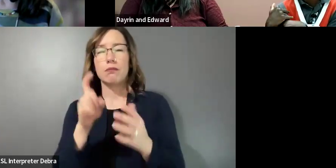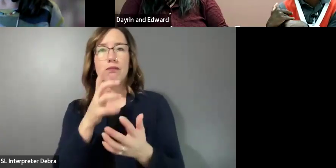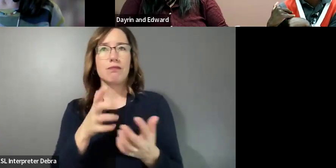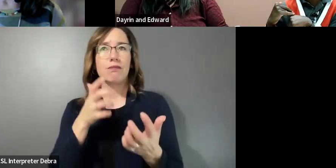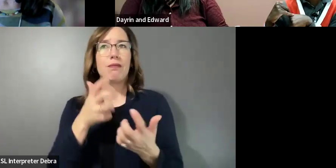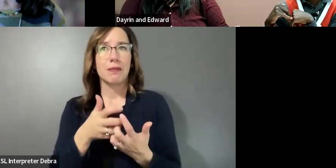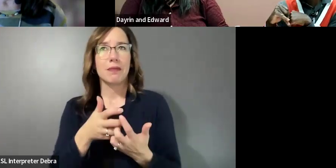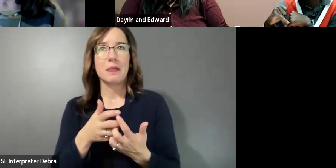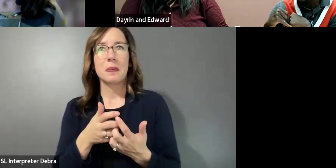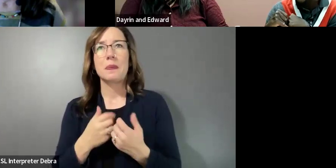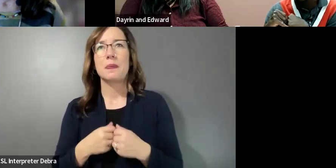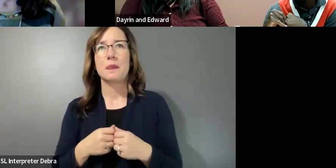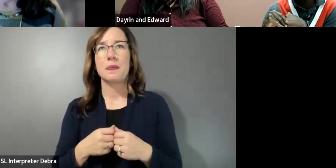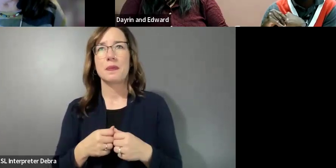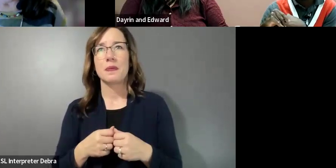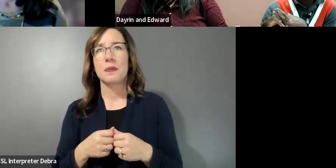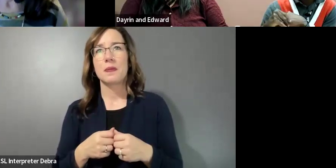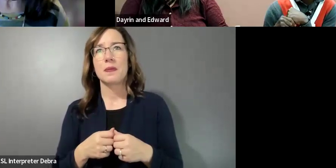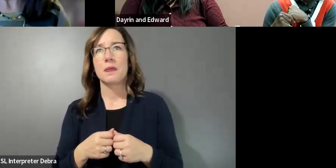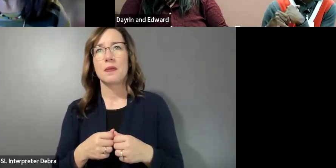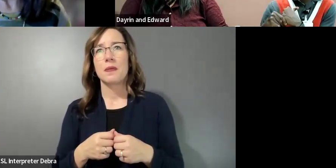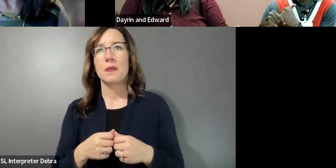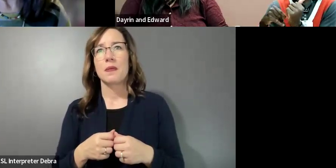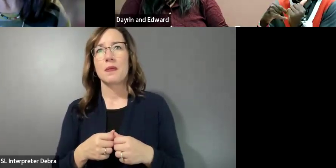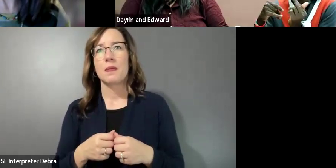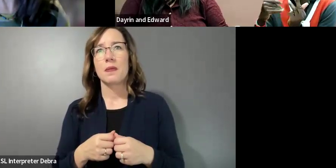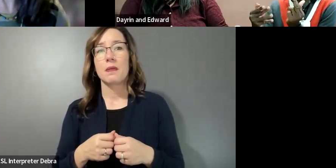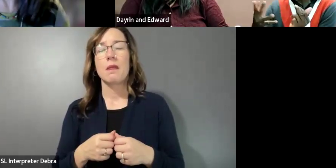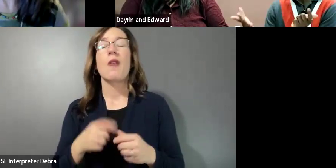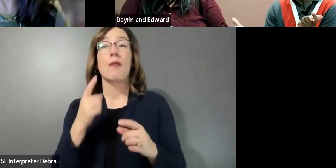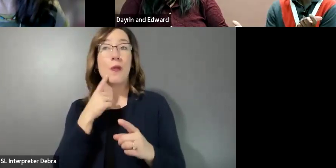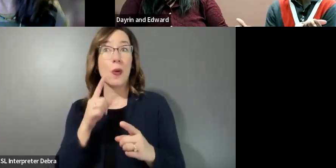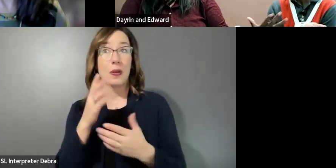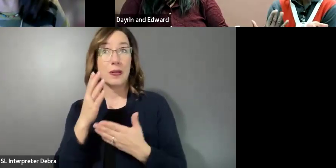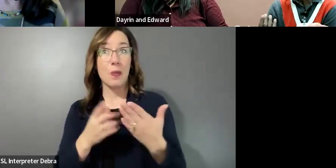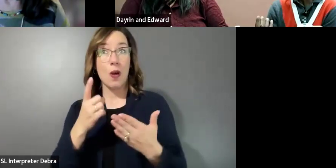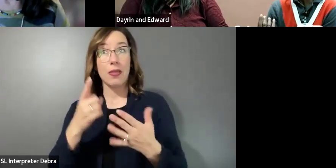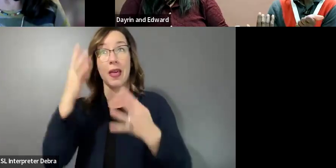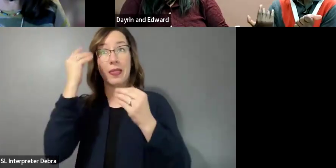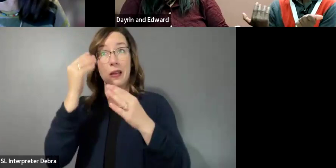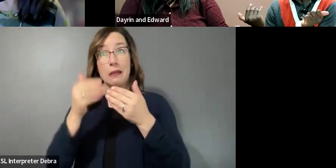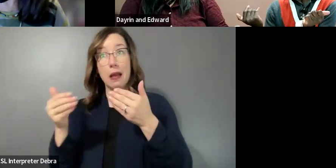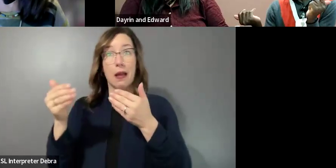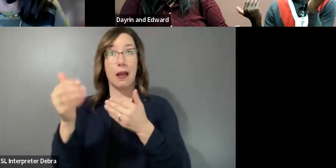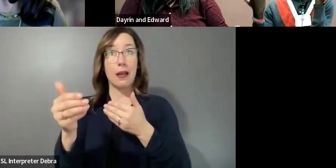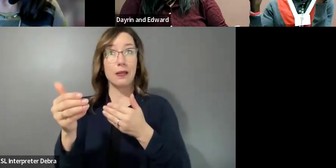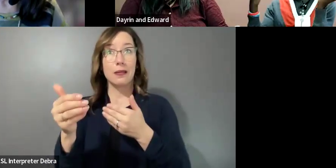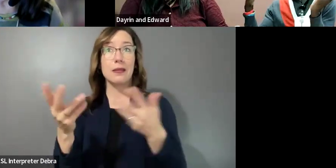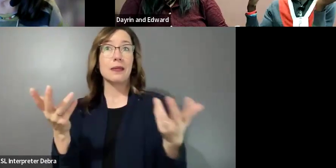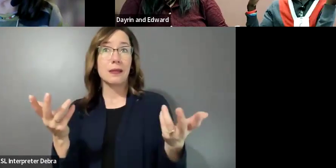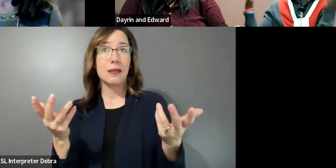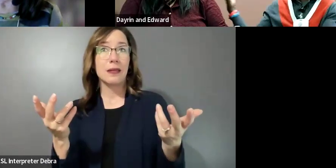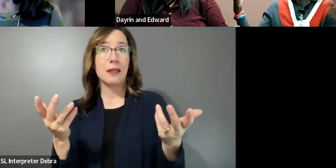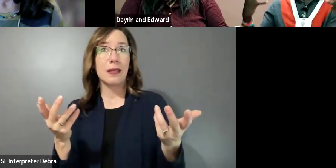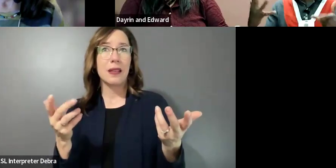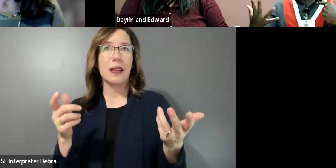so for someone who thinks ahead, what does the doctor gonna do? Is to